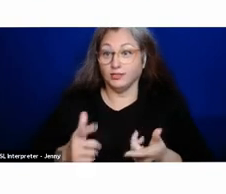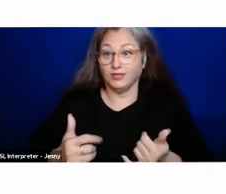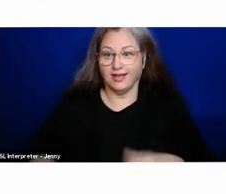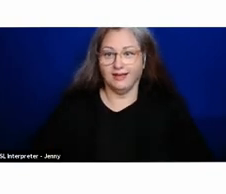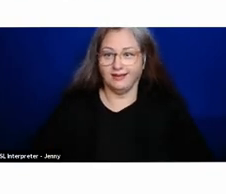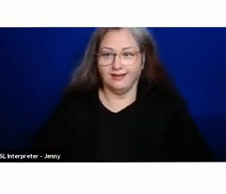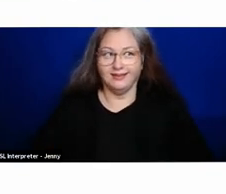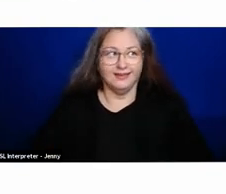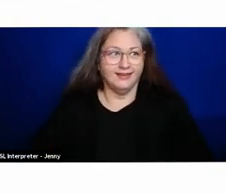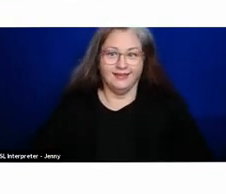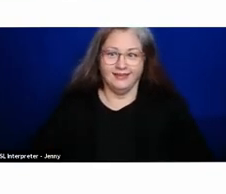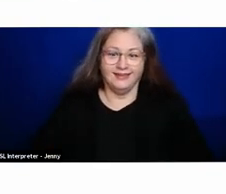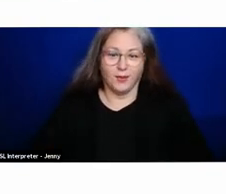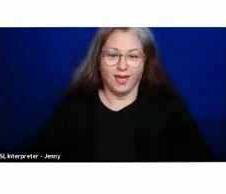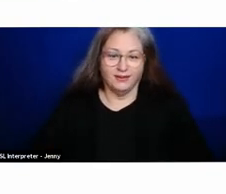capitalism